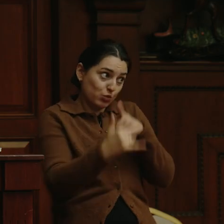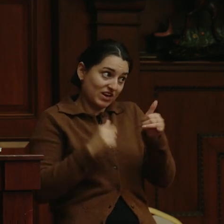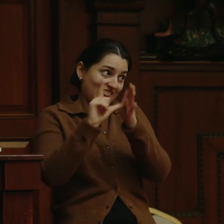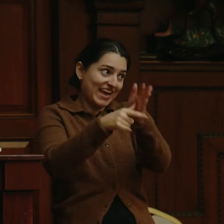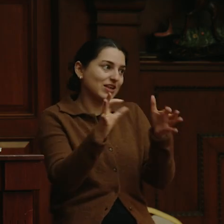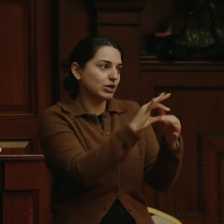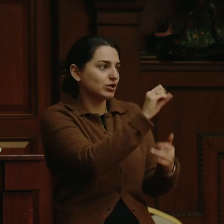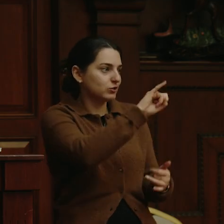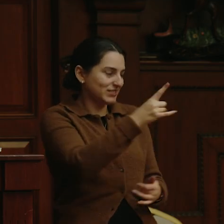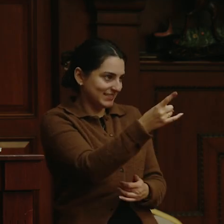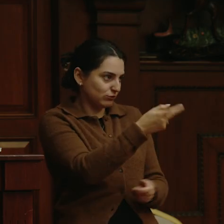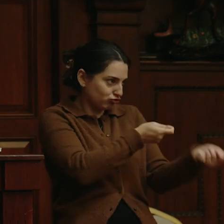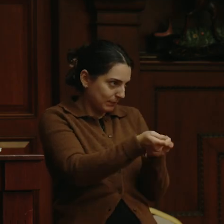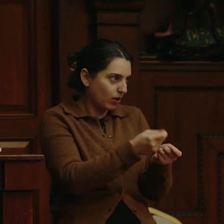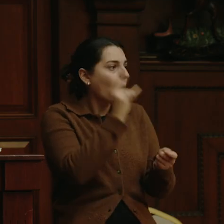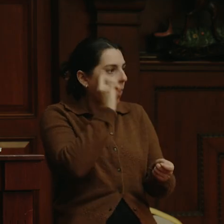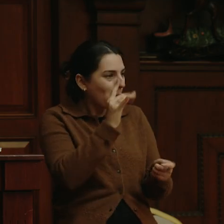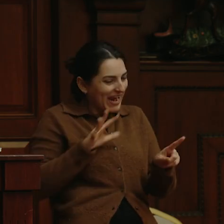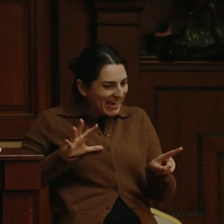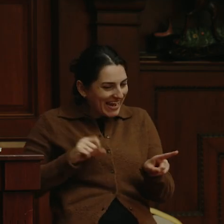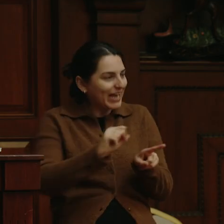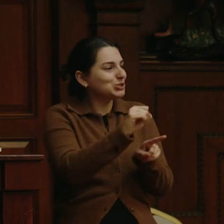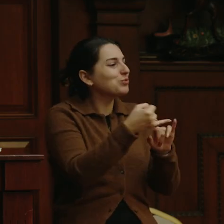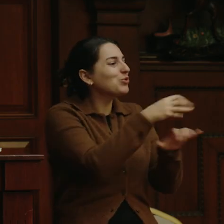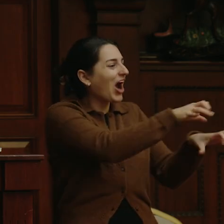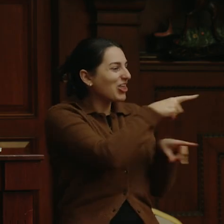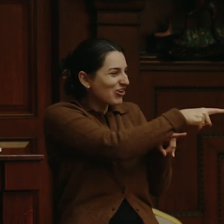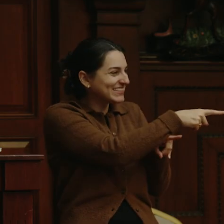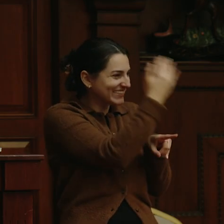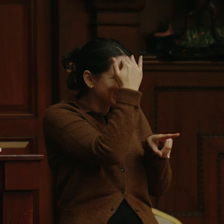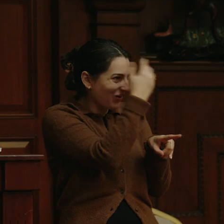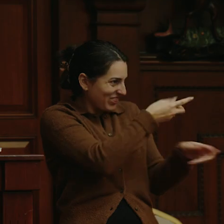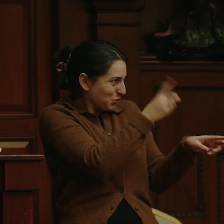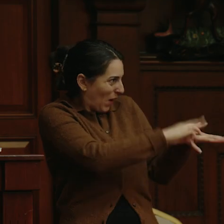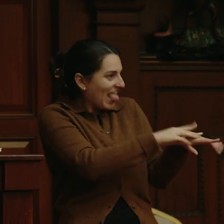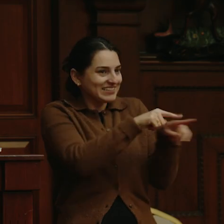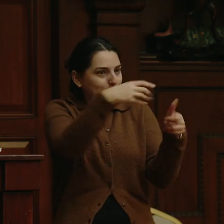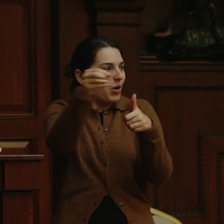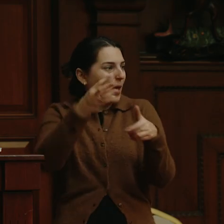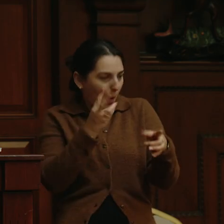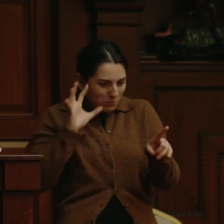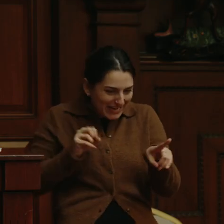for Sjögren's, and that in time we will catch up on those people with rheumatoid and other conditions.